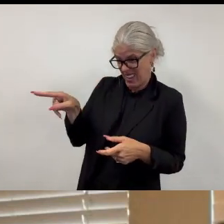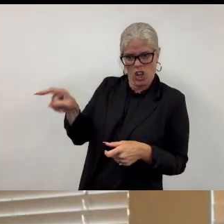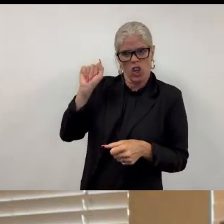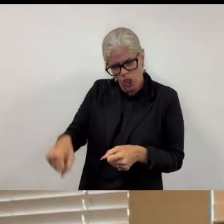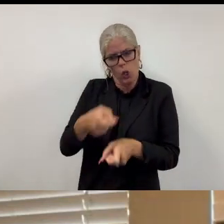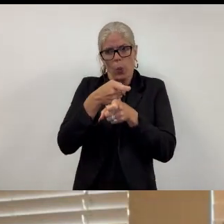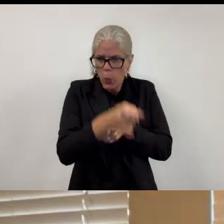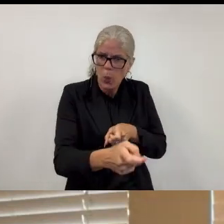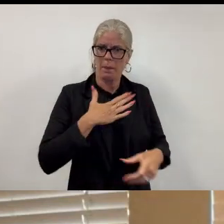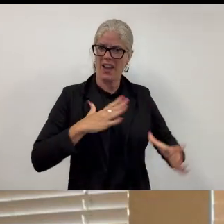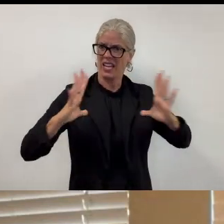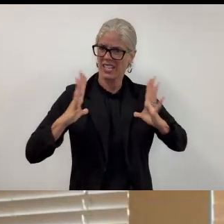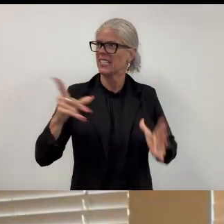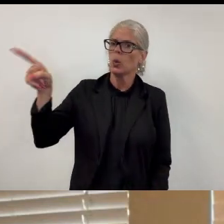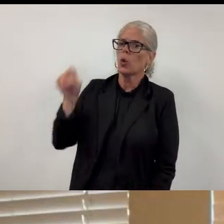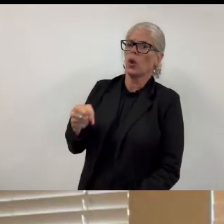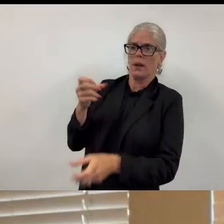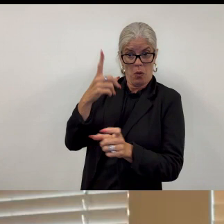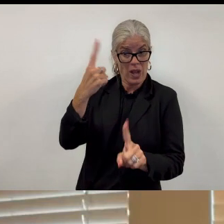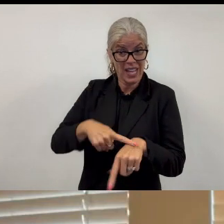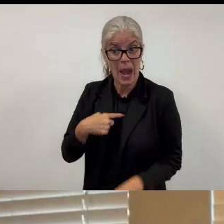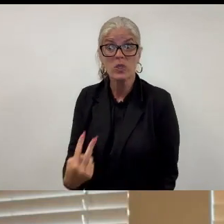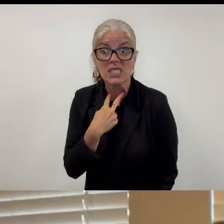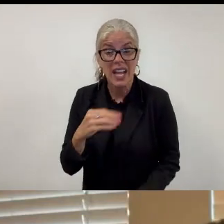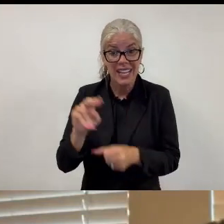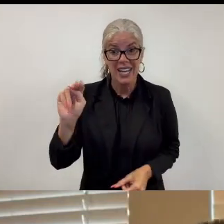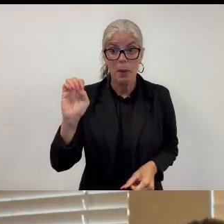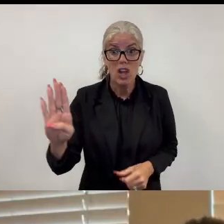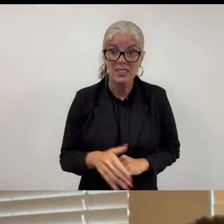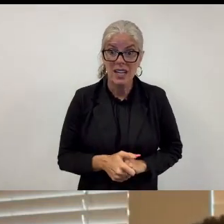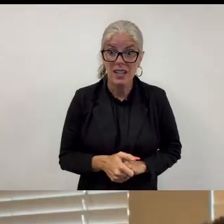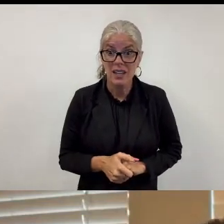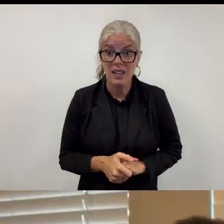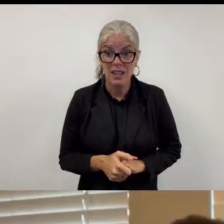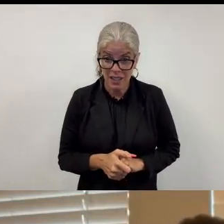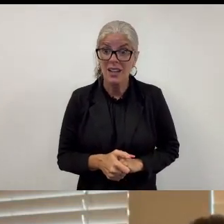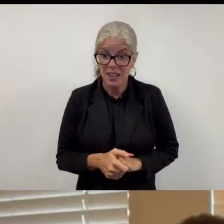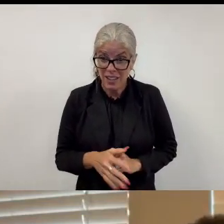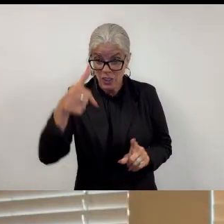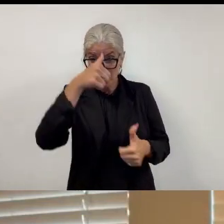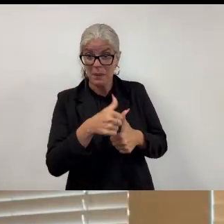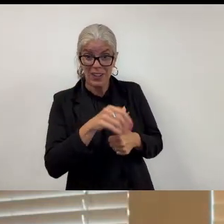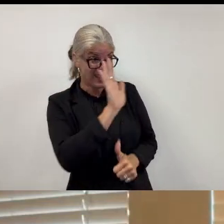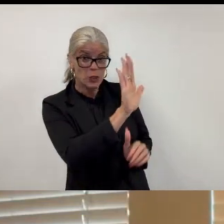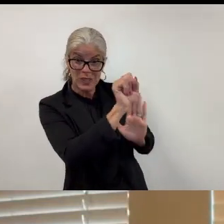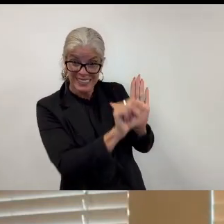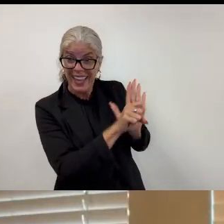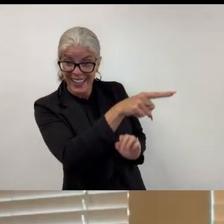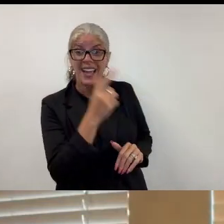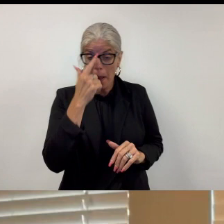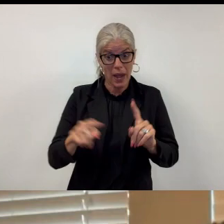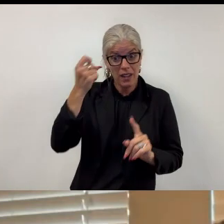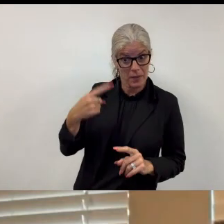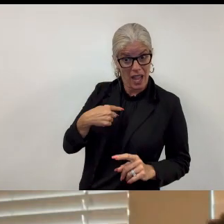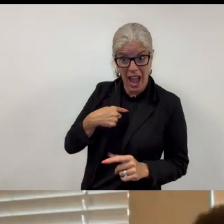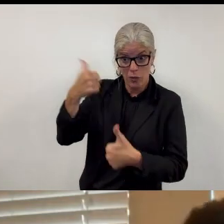That has ruined a vacation where I literally was stuck. This was in Nebraska, ironically enough. Carol, hello, if you're listening. She had to